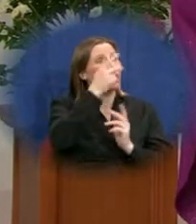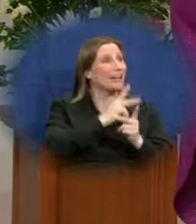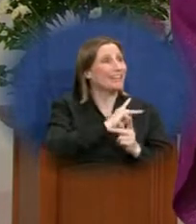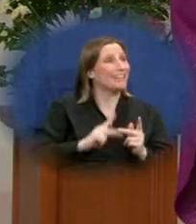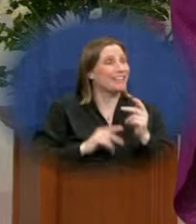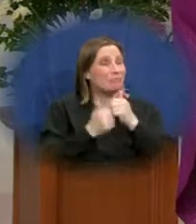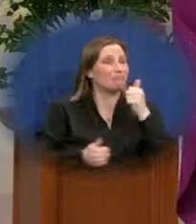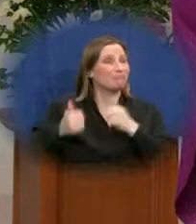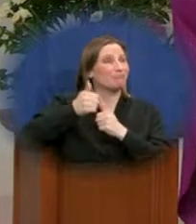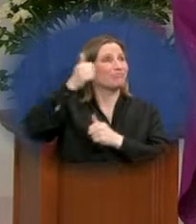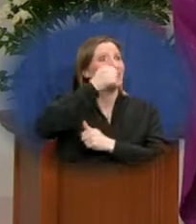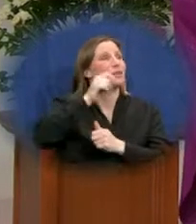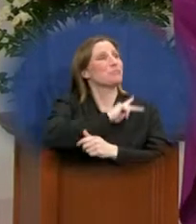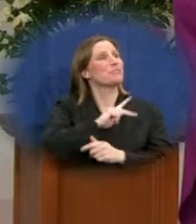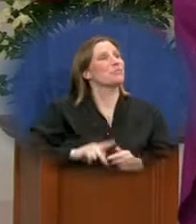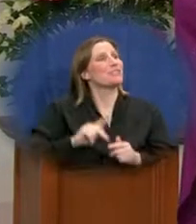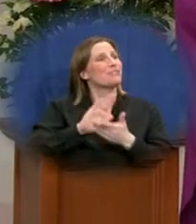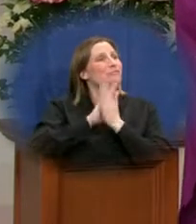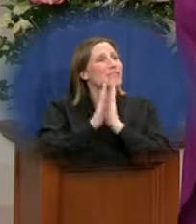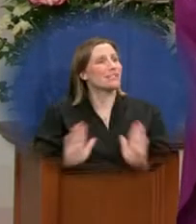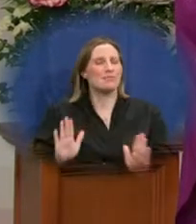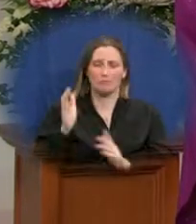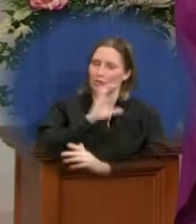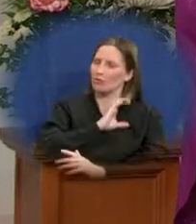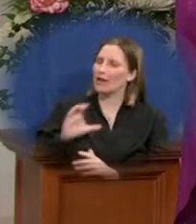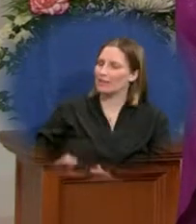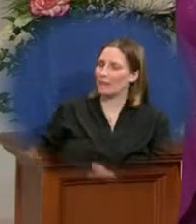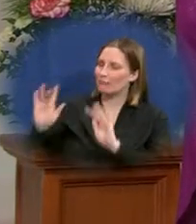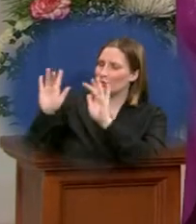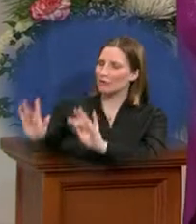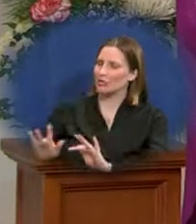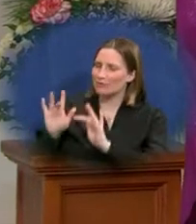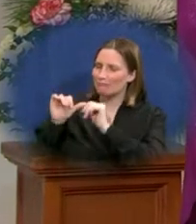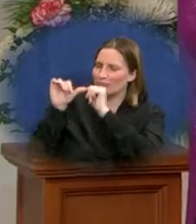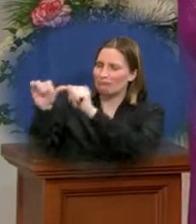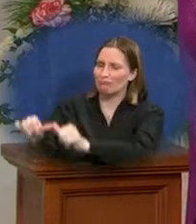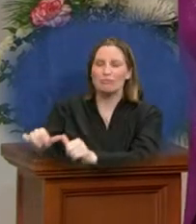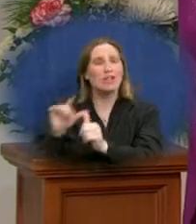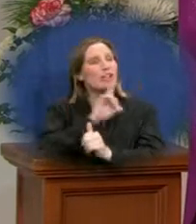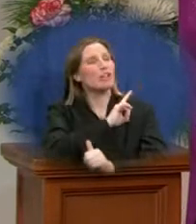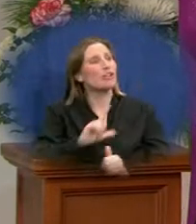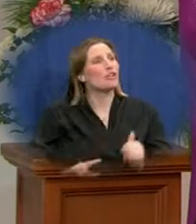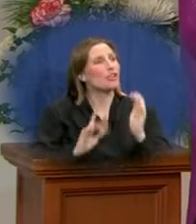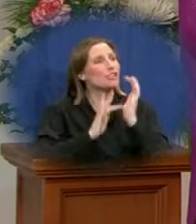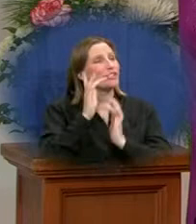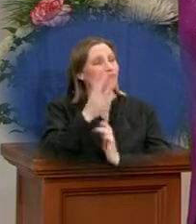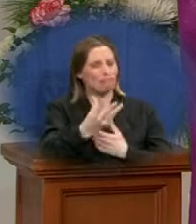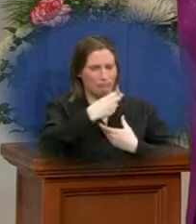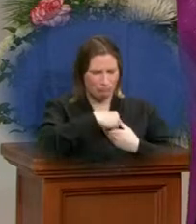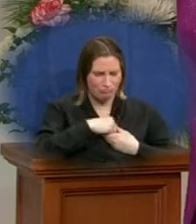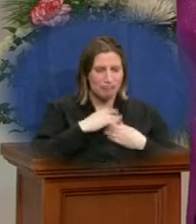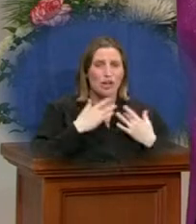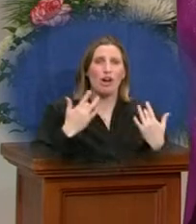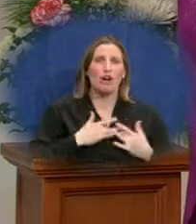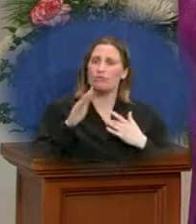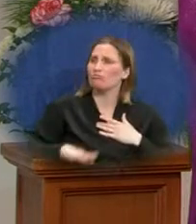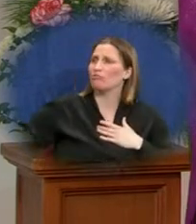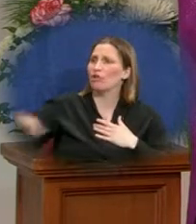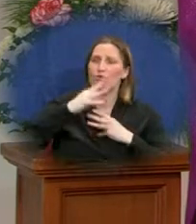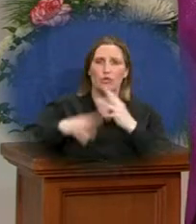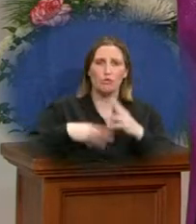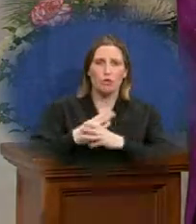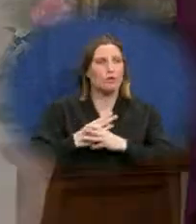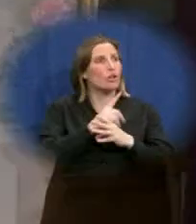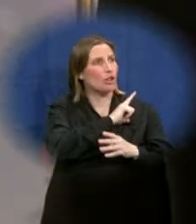of peace. Christ, have mercy. Christ, have mercy. Lord Jesus, you are present in our hearts and in our needy world. Lord,